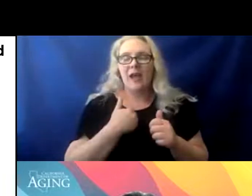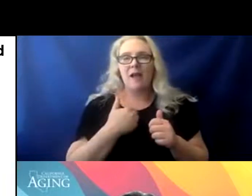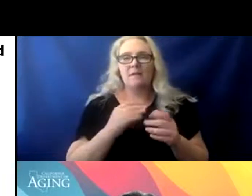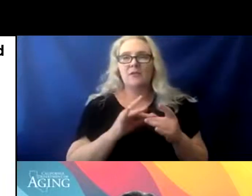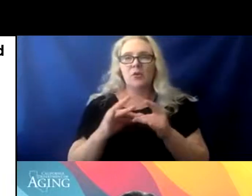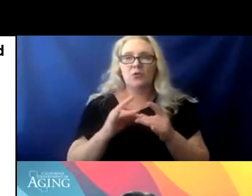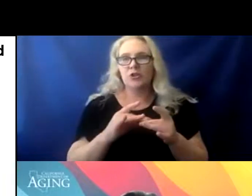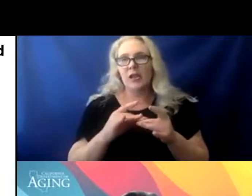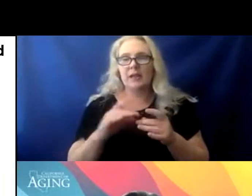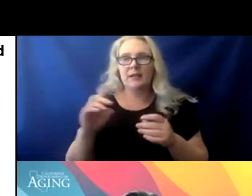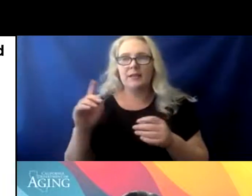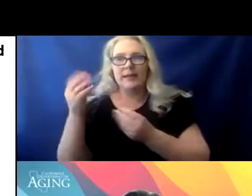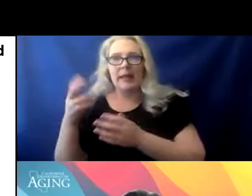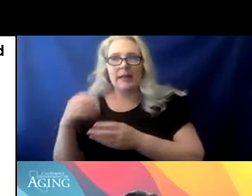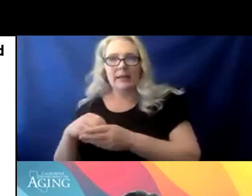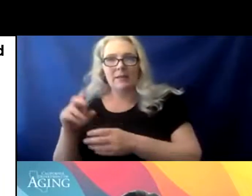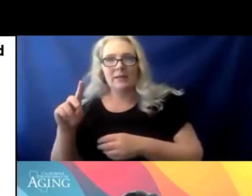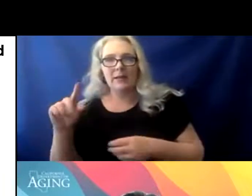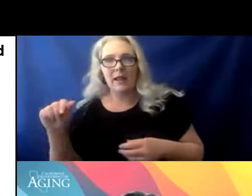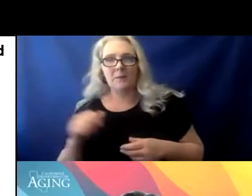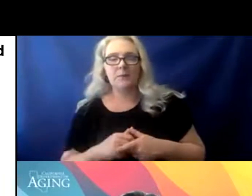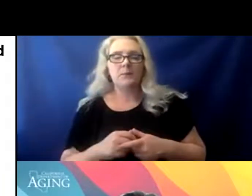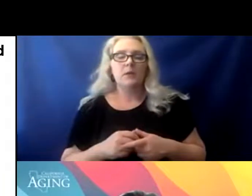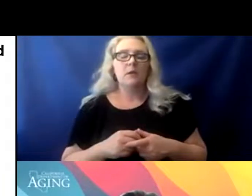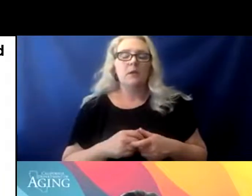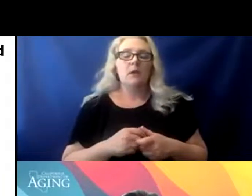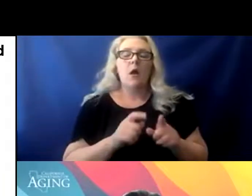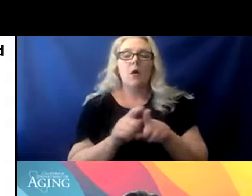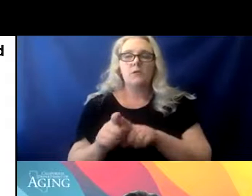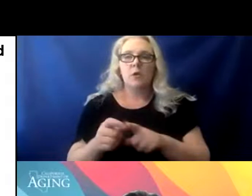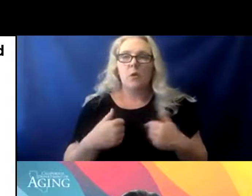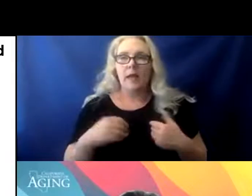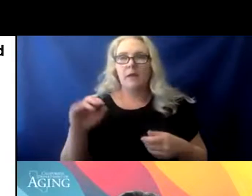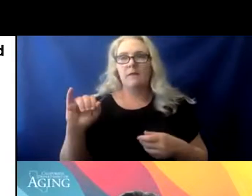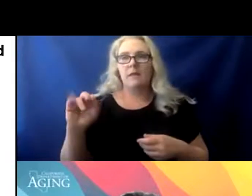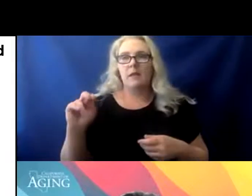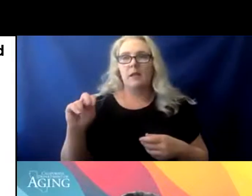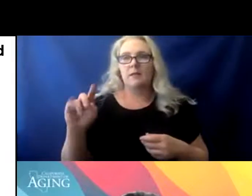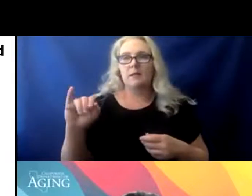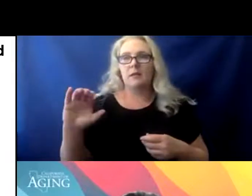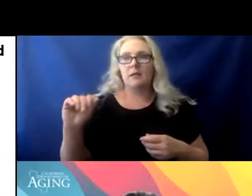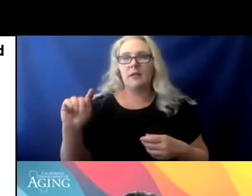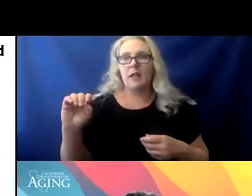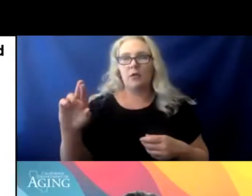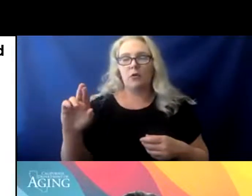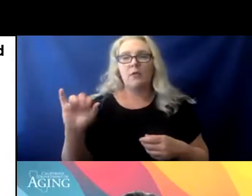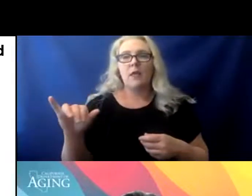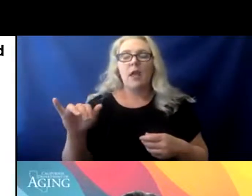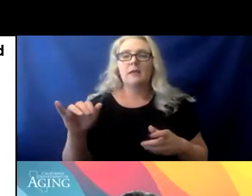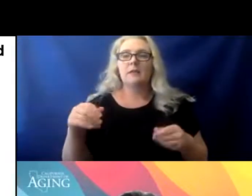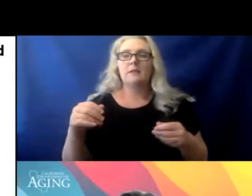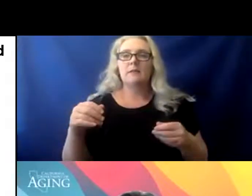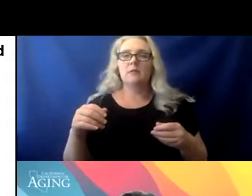data dashboard. We also have an indicator progress dashboard that gives an opportunity to see at